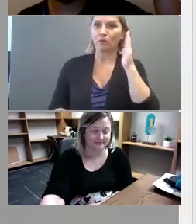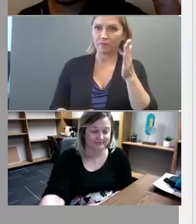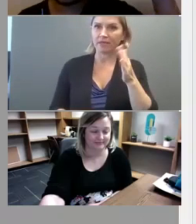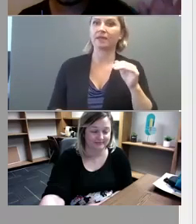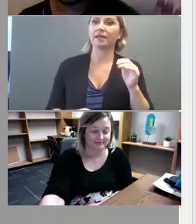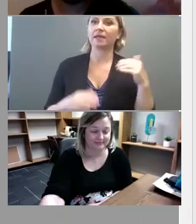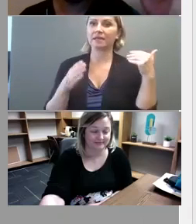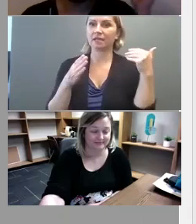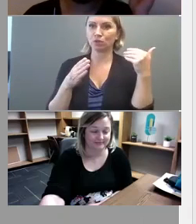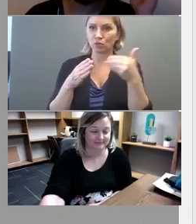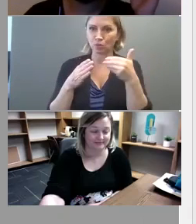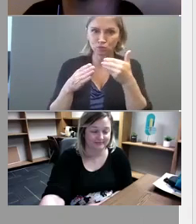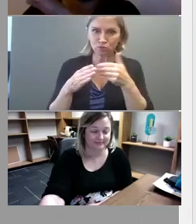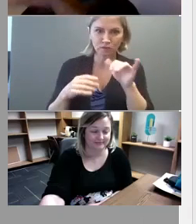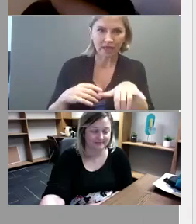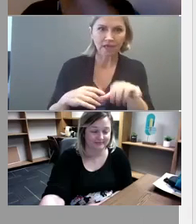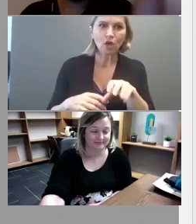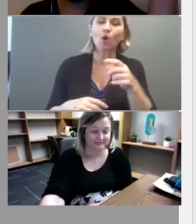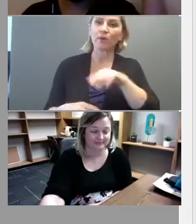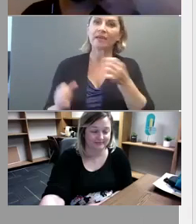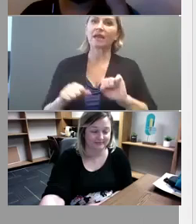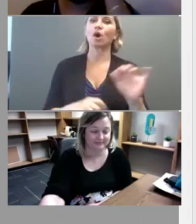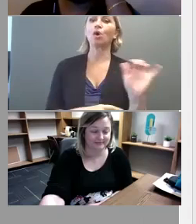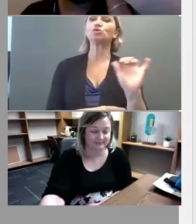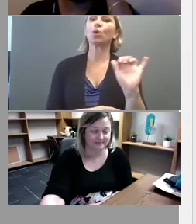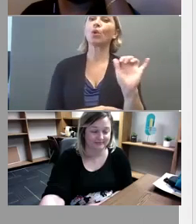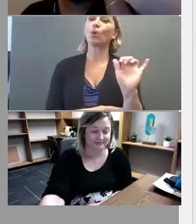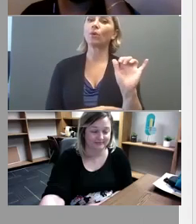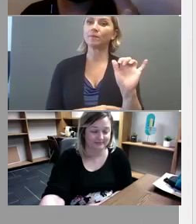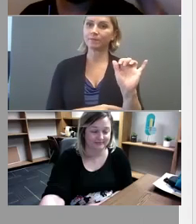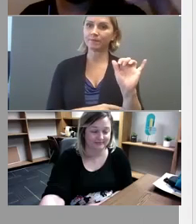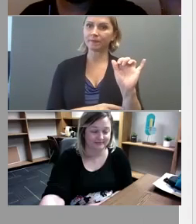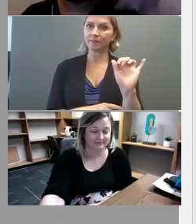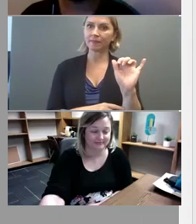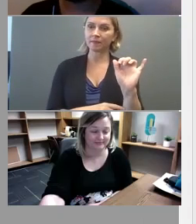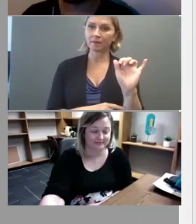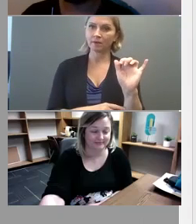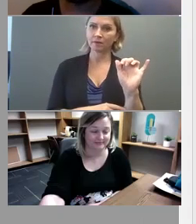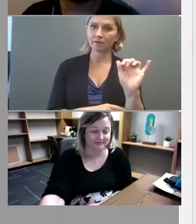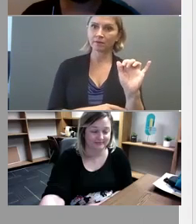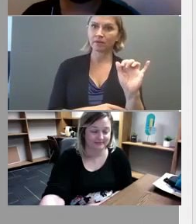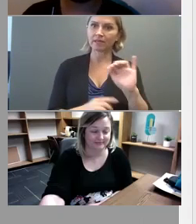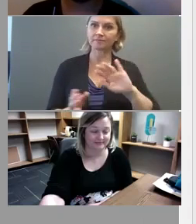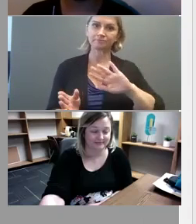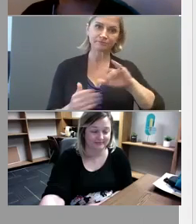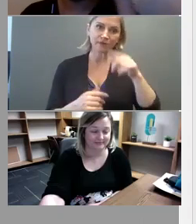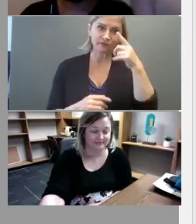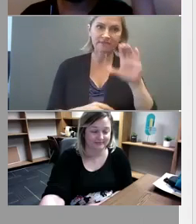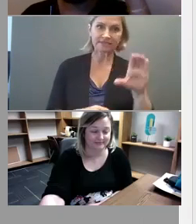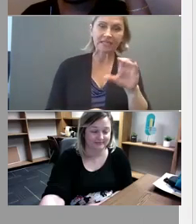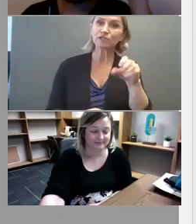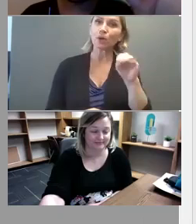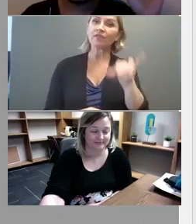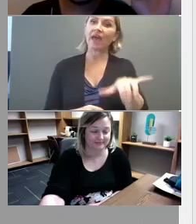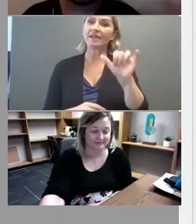close to 2 or 3 or whatever. So we can just also brush that in under the carpet for C. So essentially this becomes